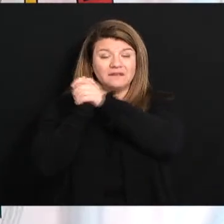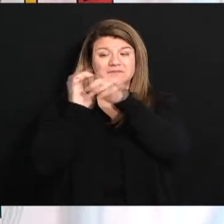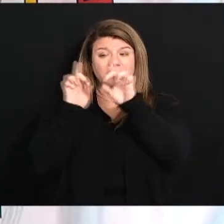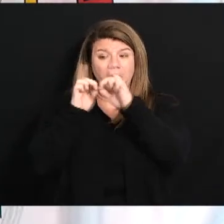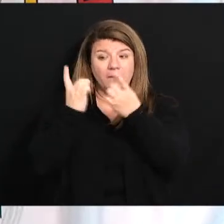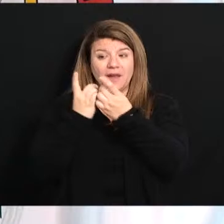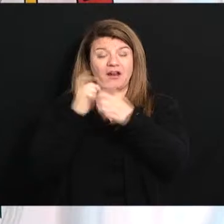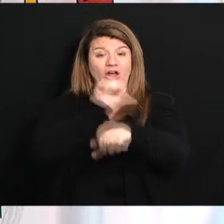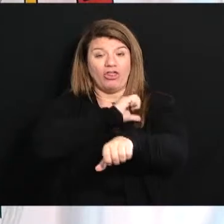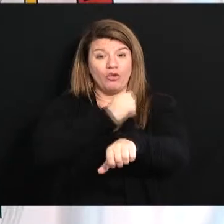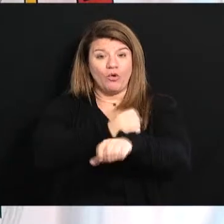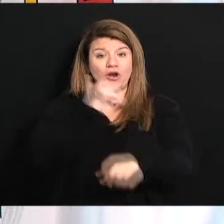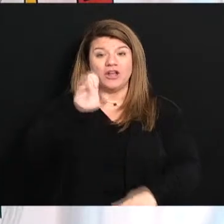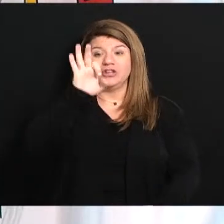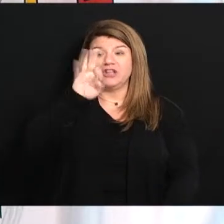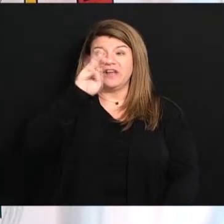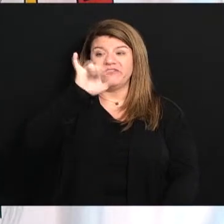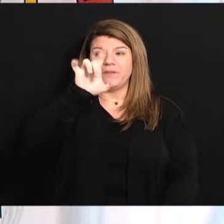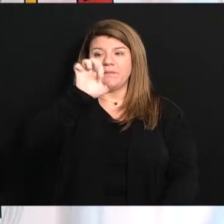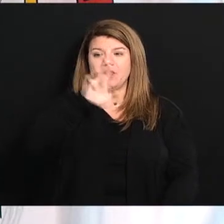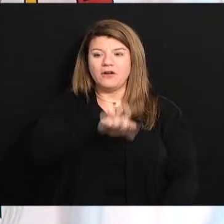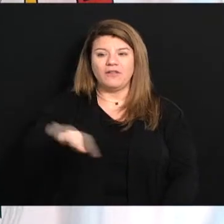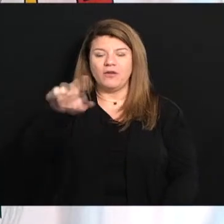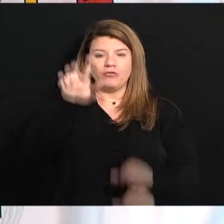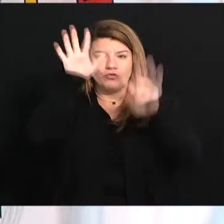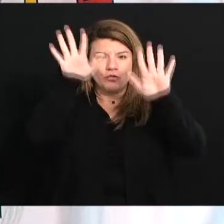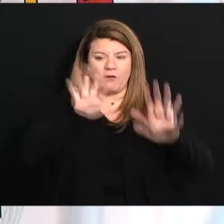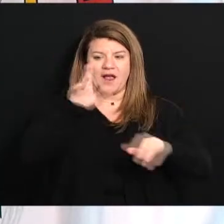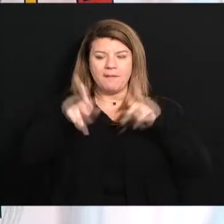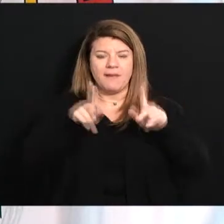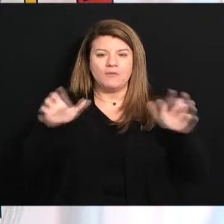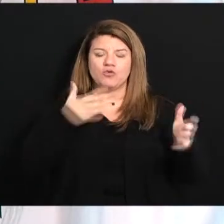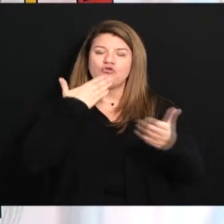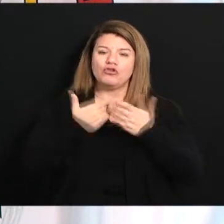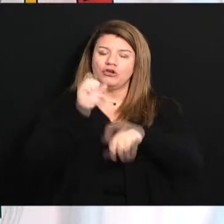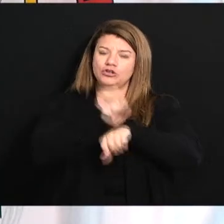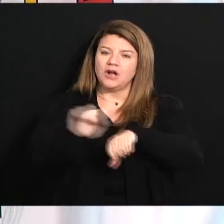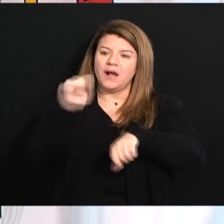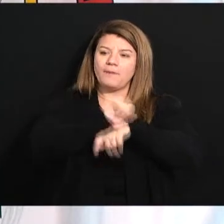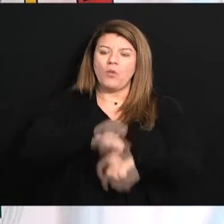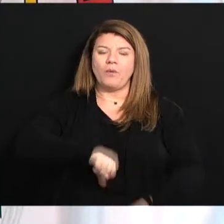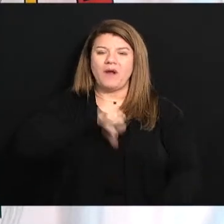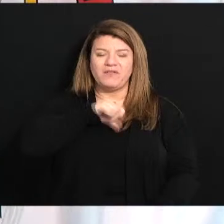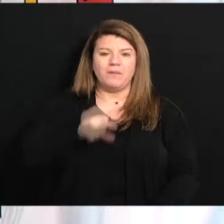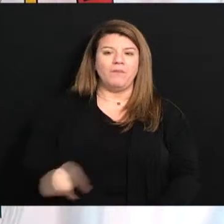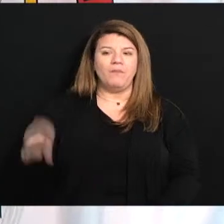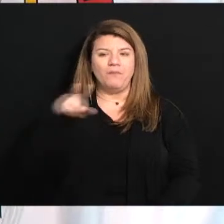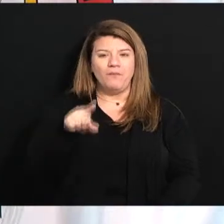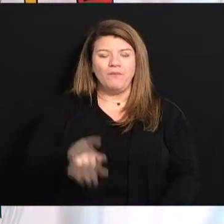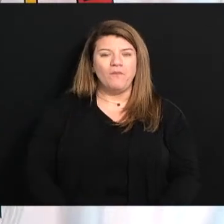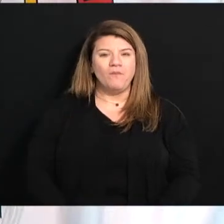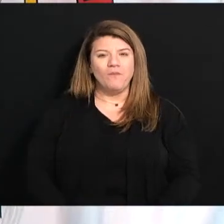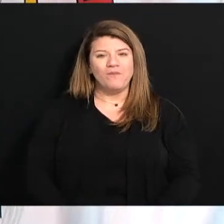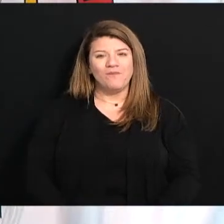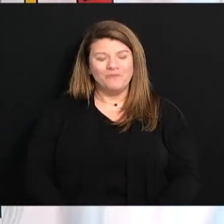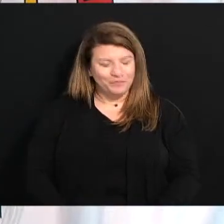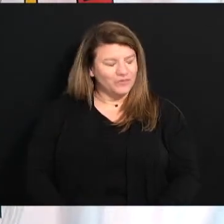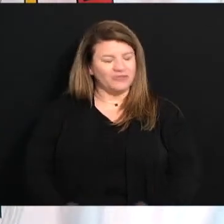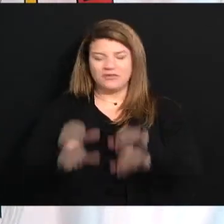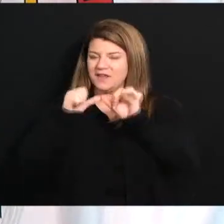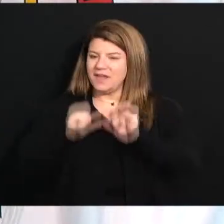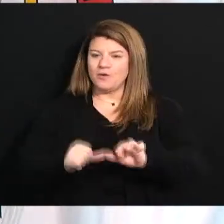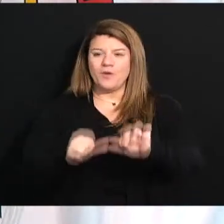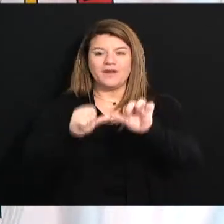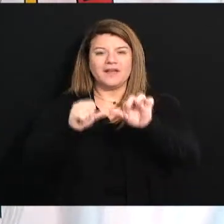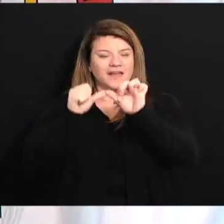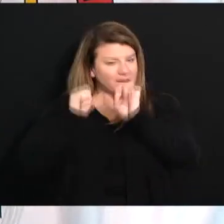and Jeff Miller and all those great folks that are doing a heck of a job. We're really proud of them. And so let's just keep it going,